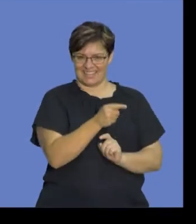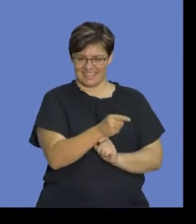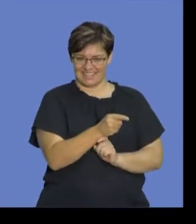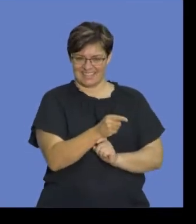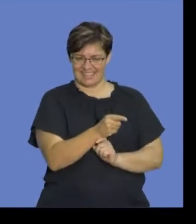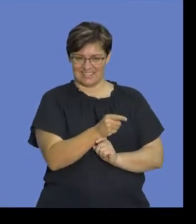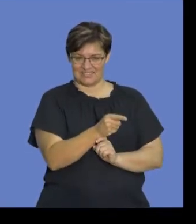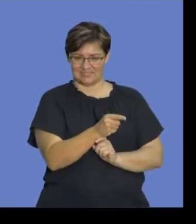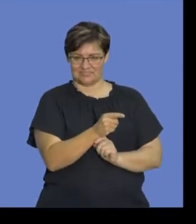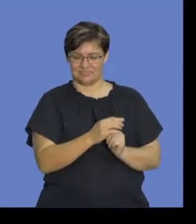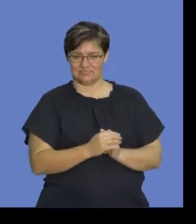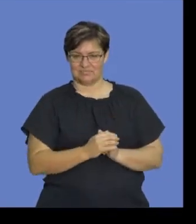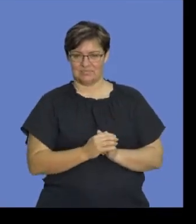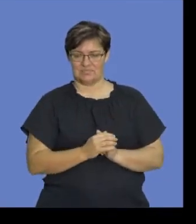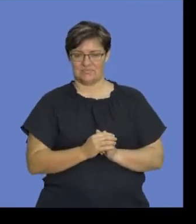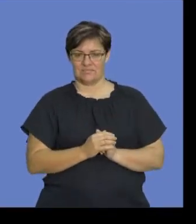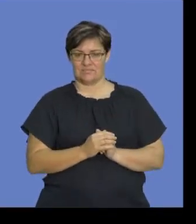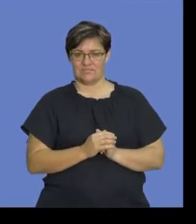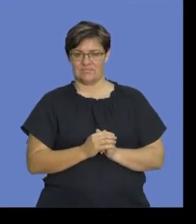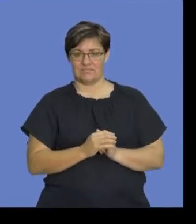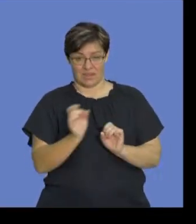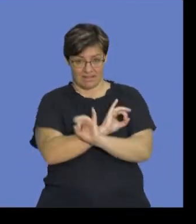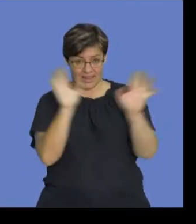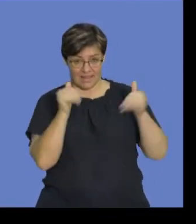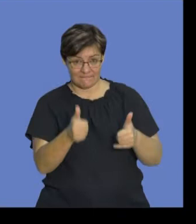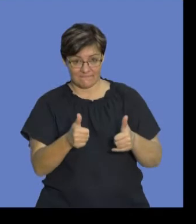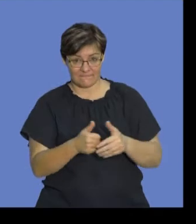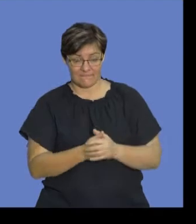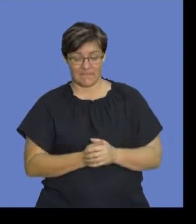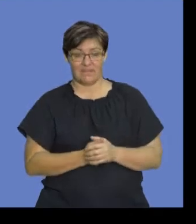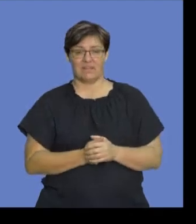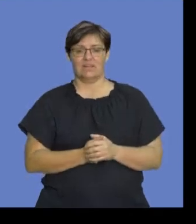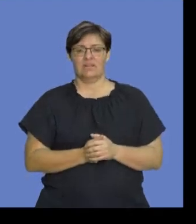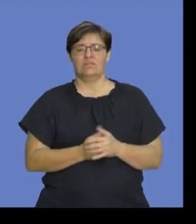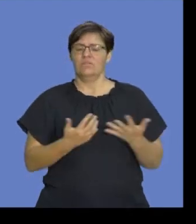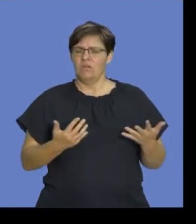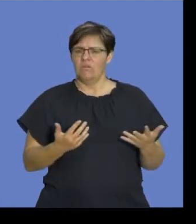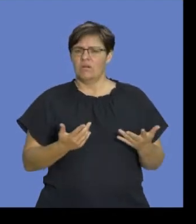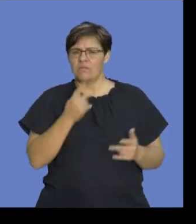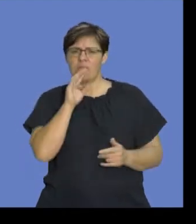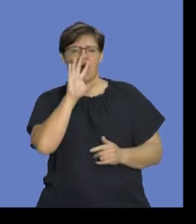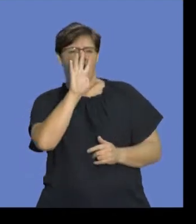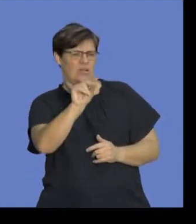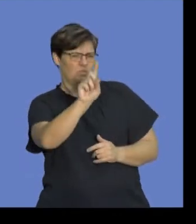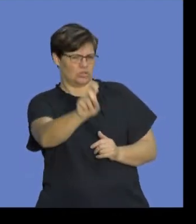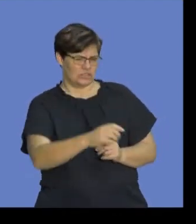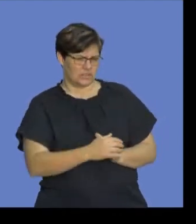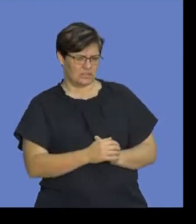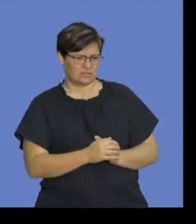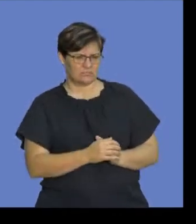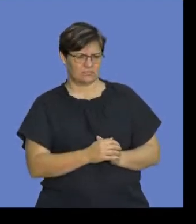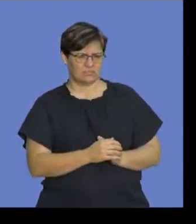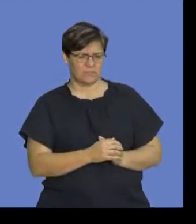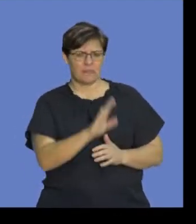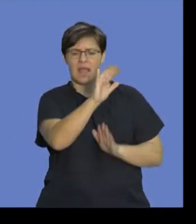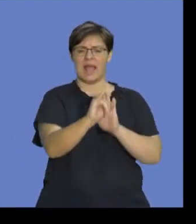the making of a product. Clear? So if I have to ask you a question at this point and